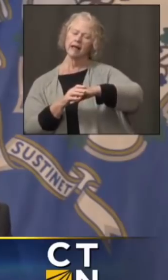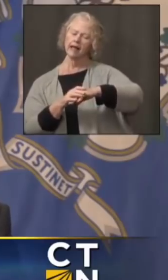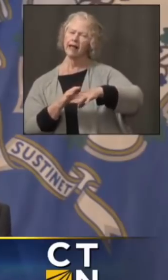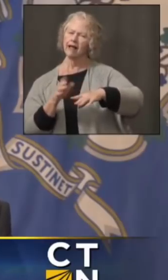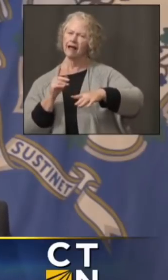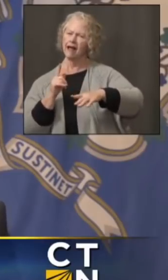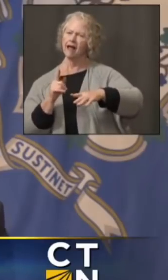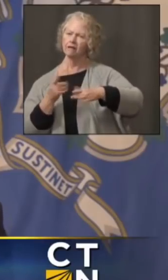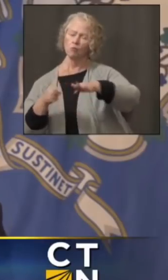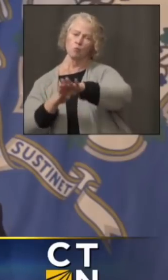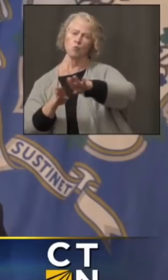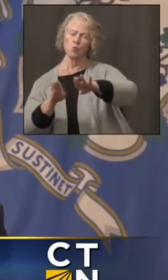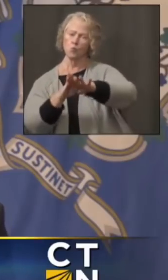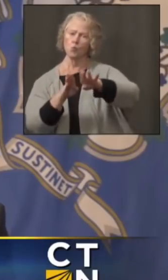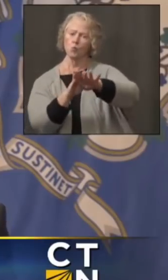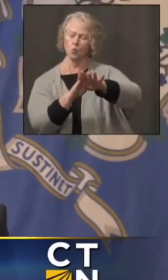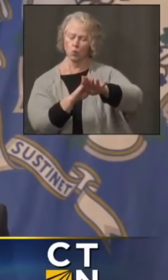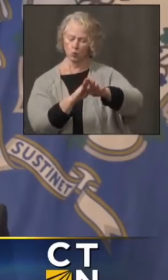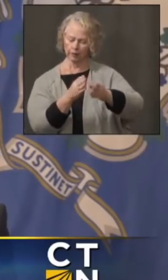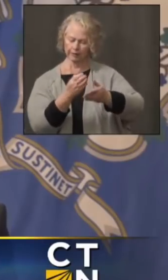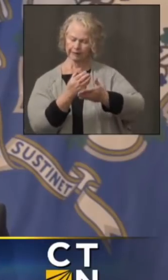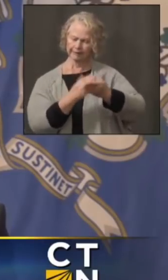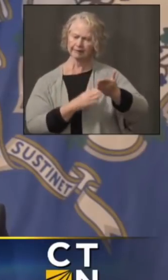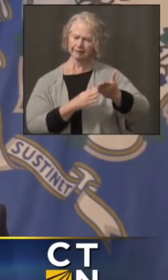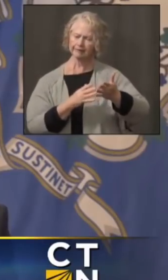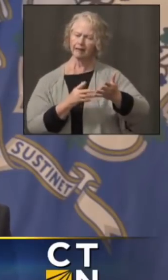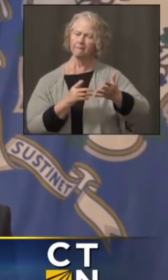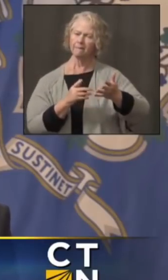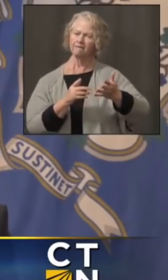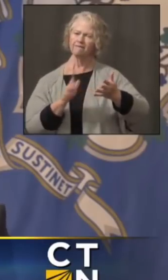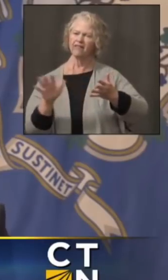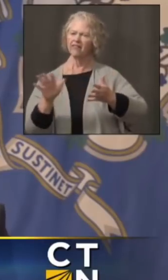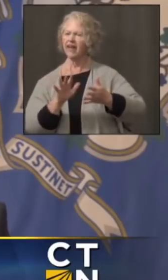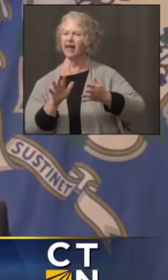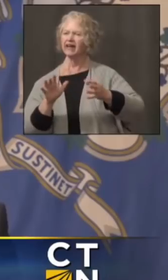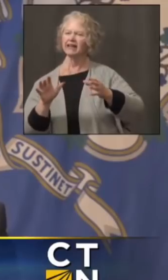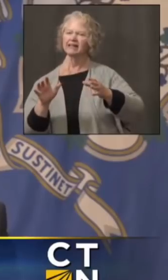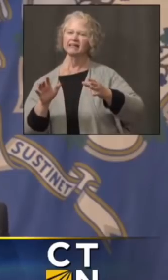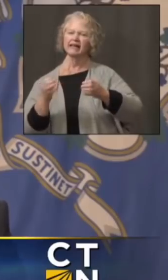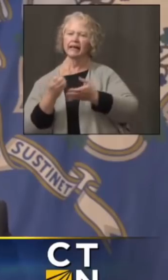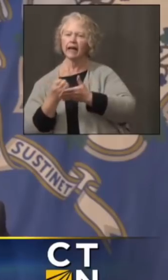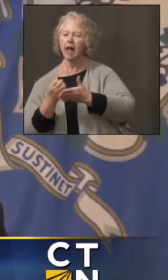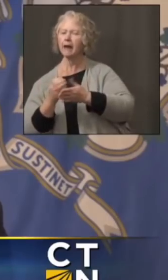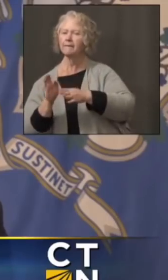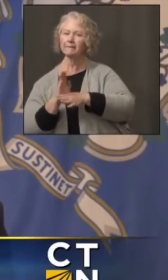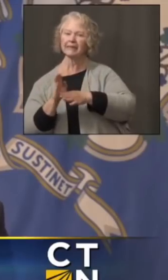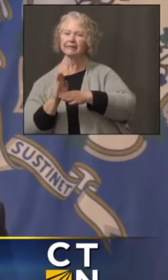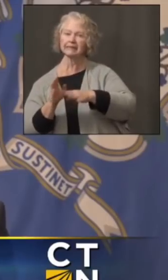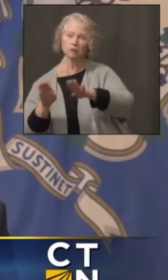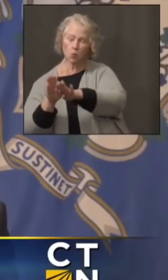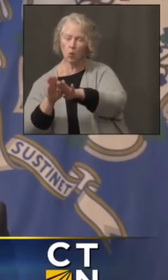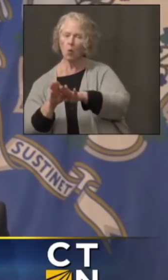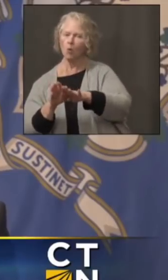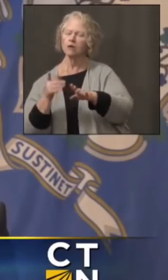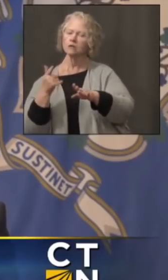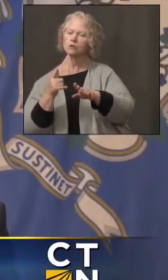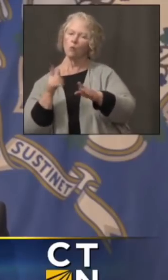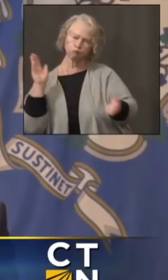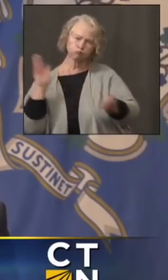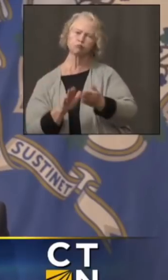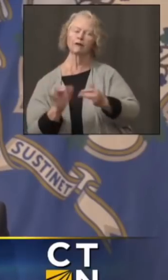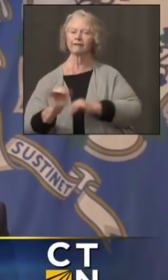maximize, closing down some of the infection there and closing down some of the economy in those particular areas, rather than doing